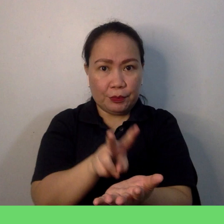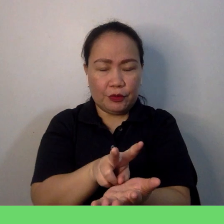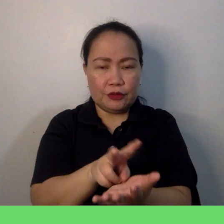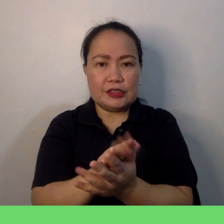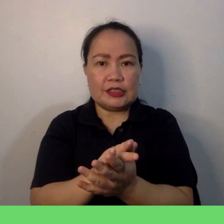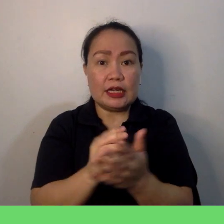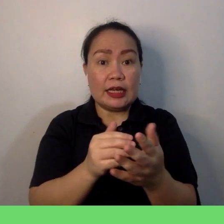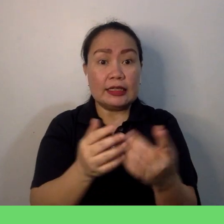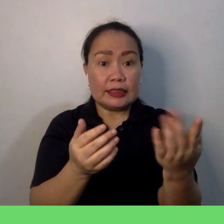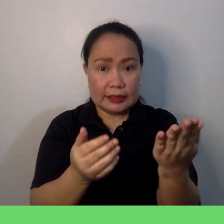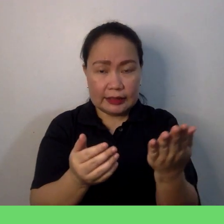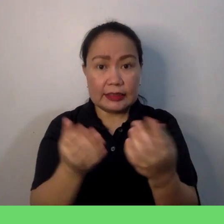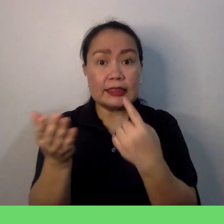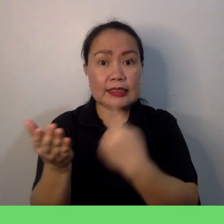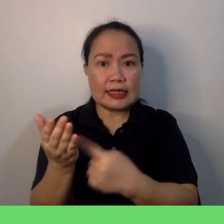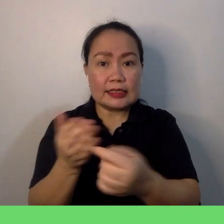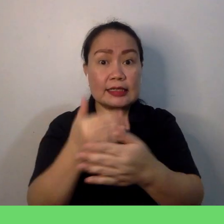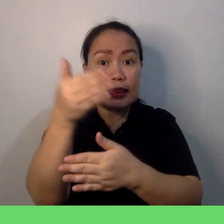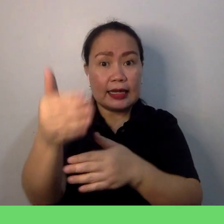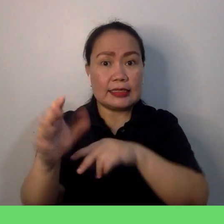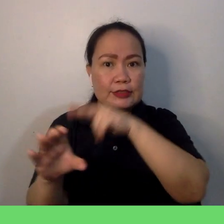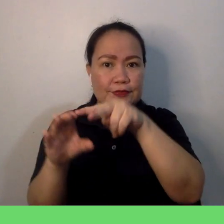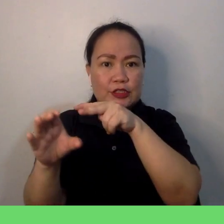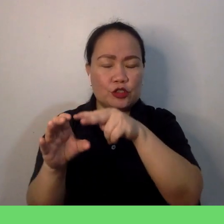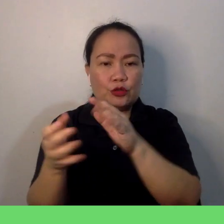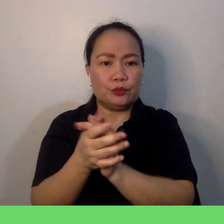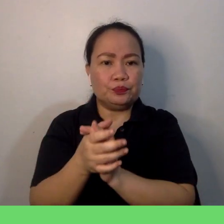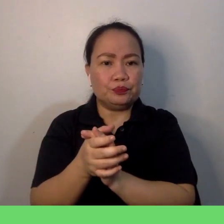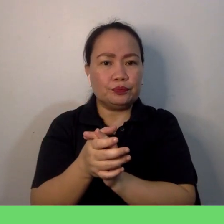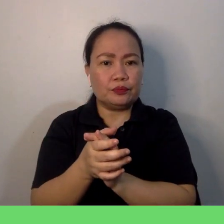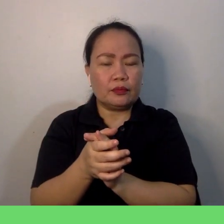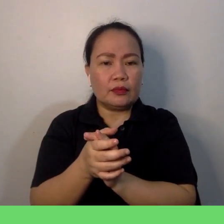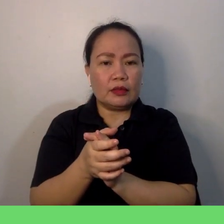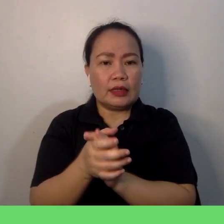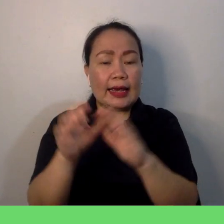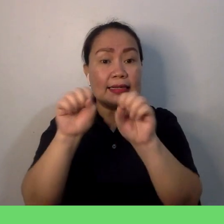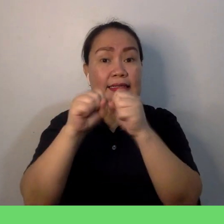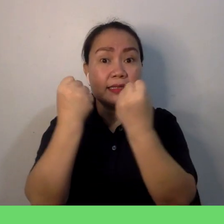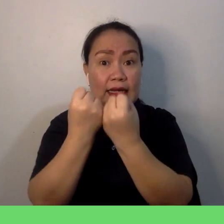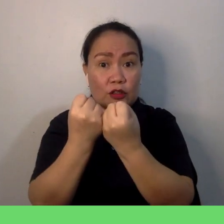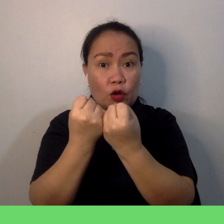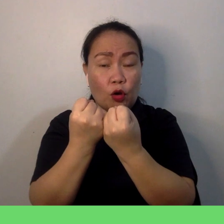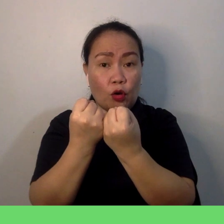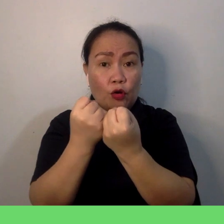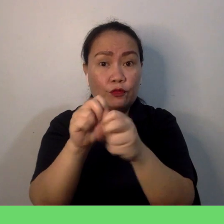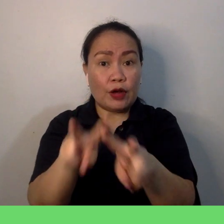Okay? So pag sinabi nating data, ito yung set of values na nakuha